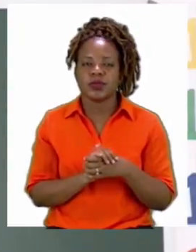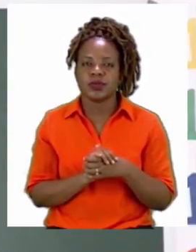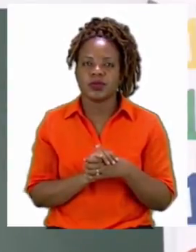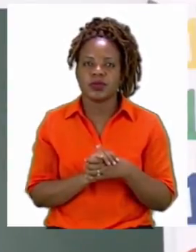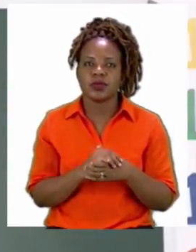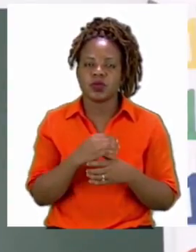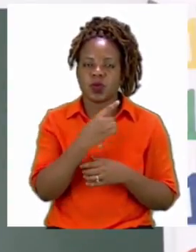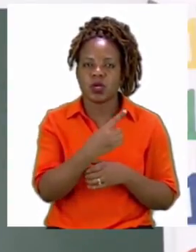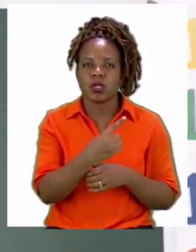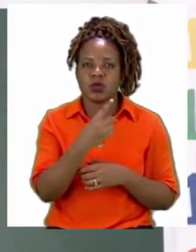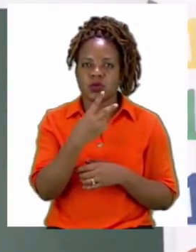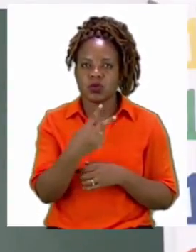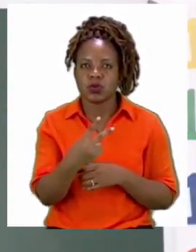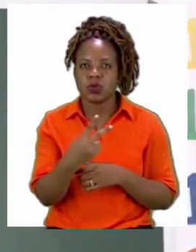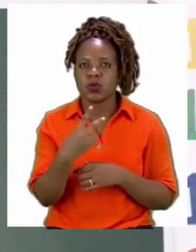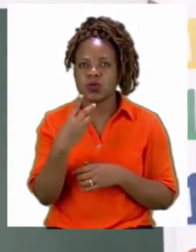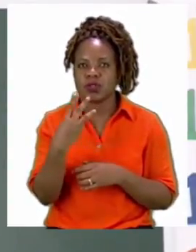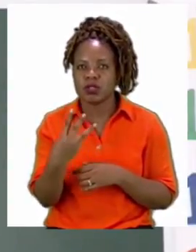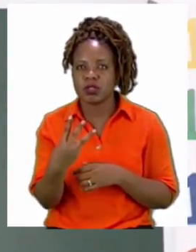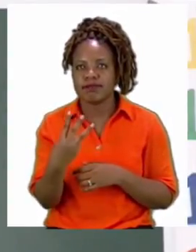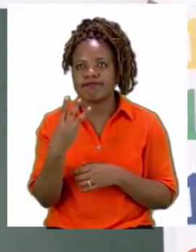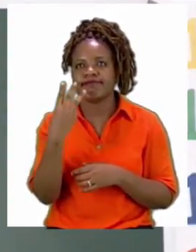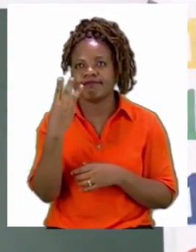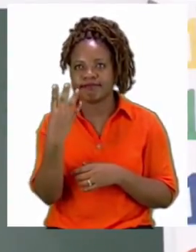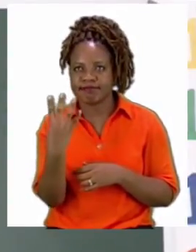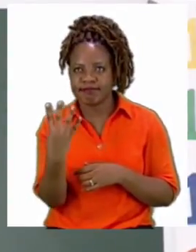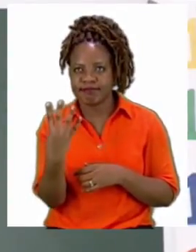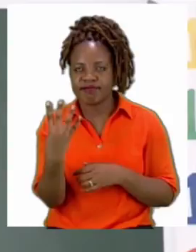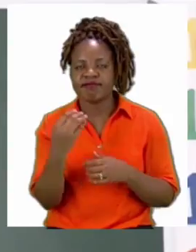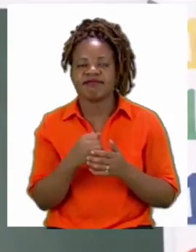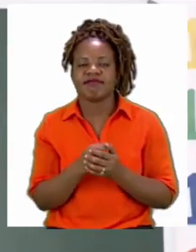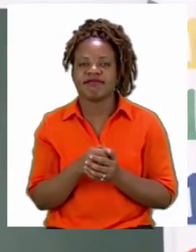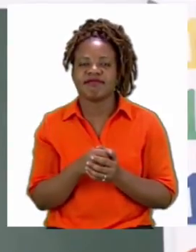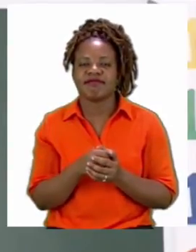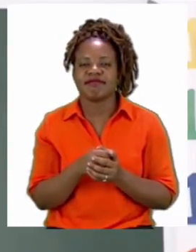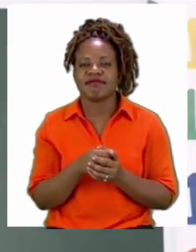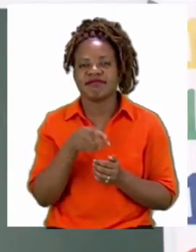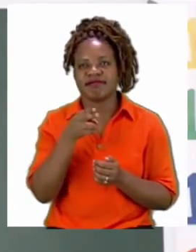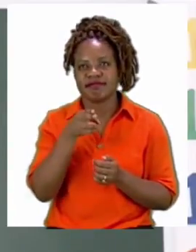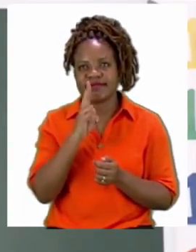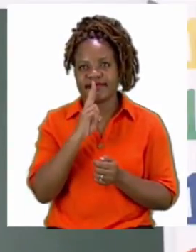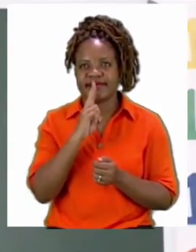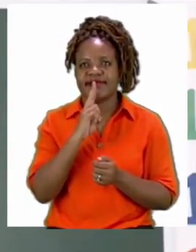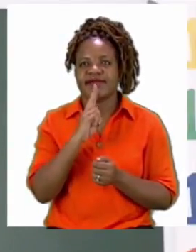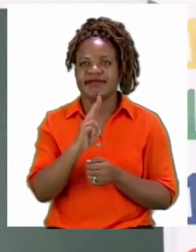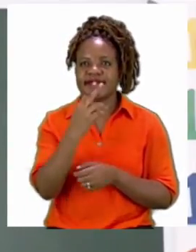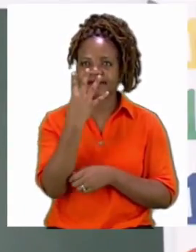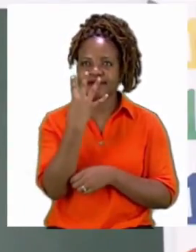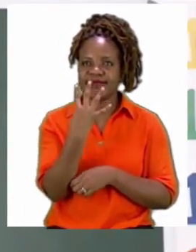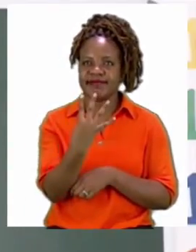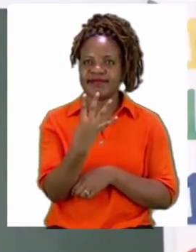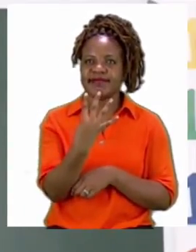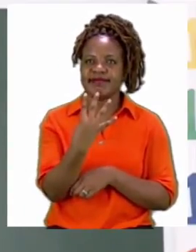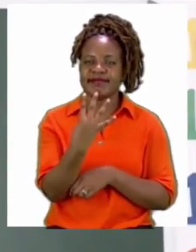sets. 1, 2, 3, 4. So our answer is